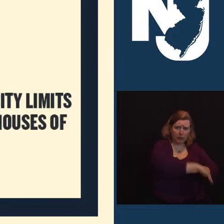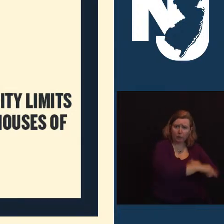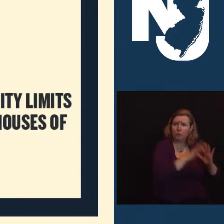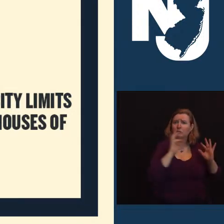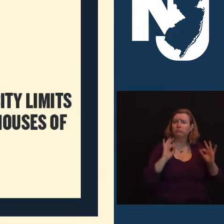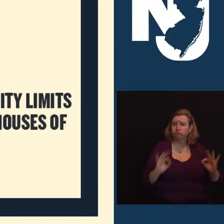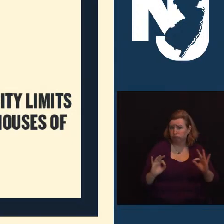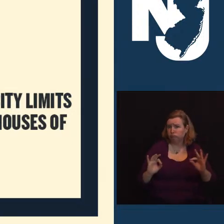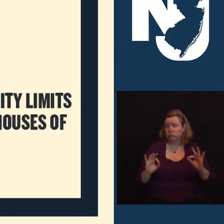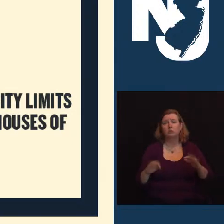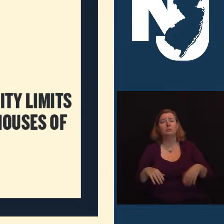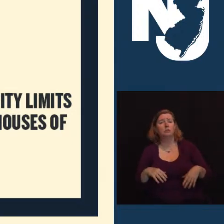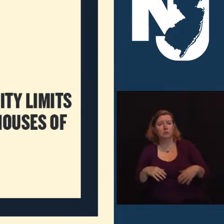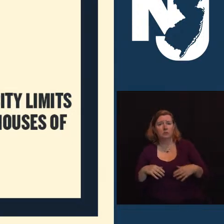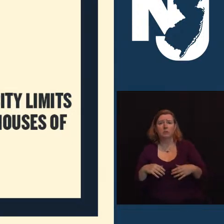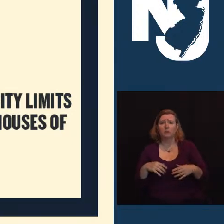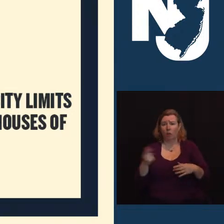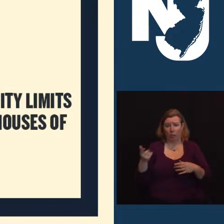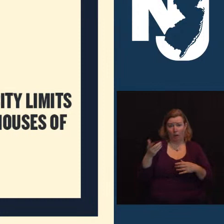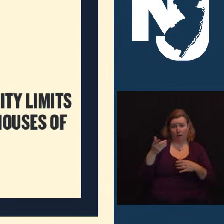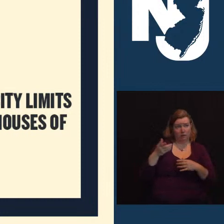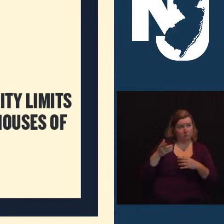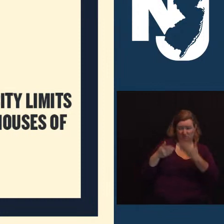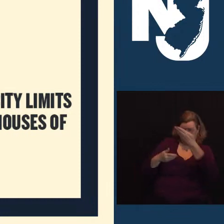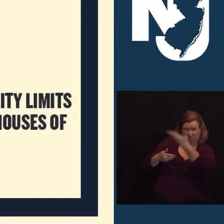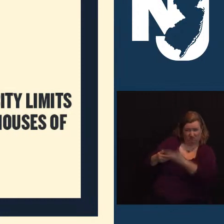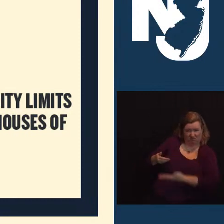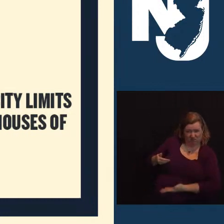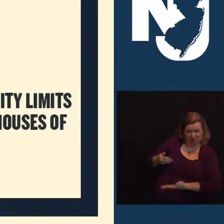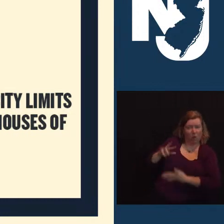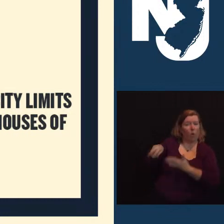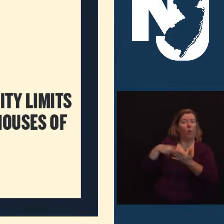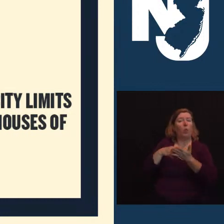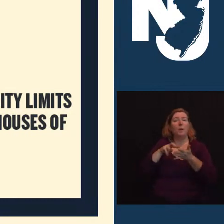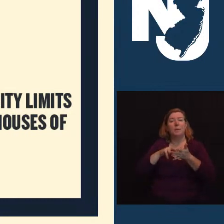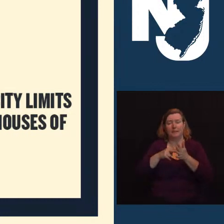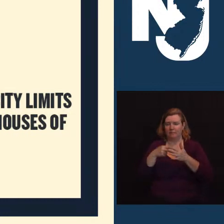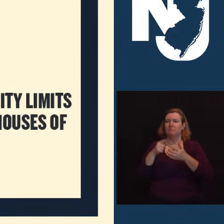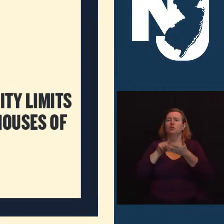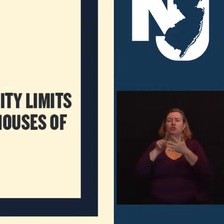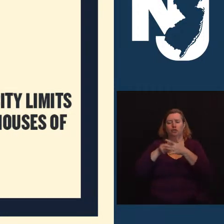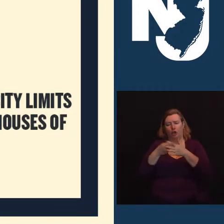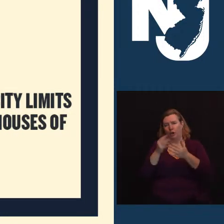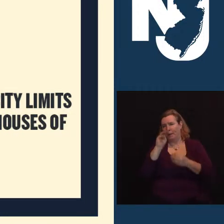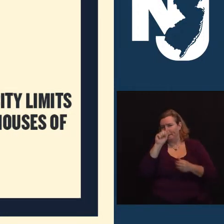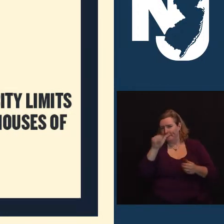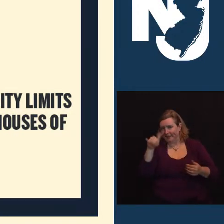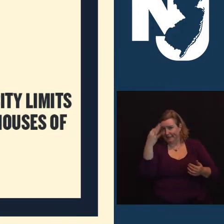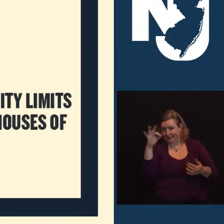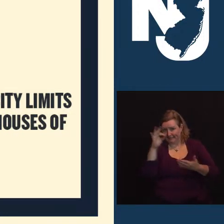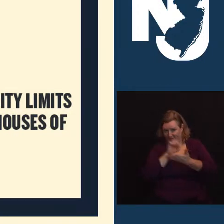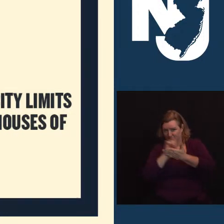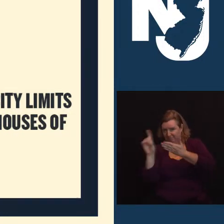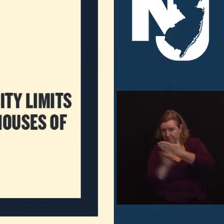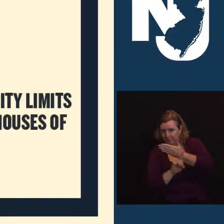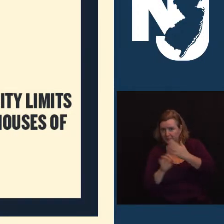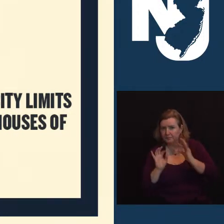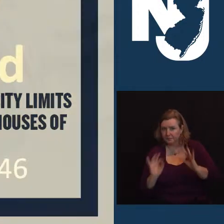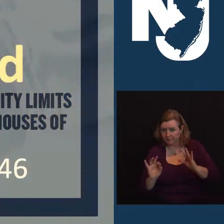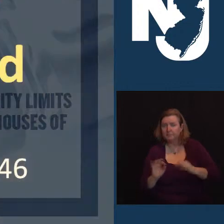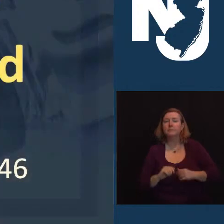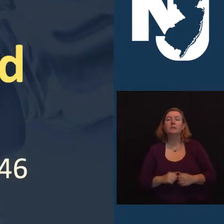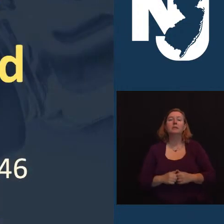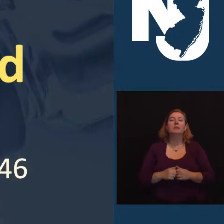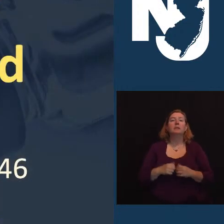steps outlined for next Wednesday, May 19th. With that, let's turn our attention to the current